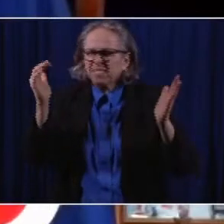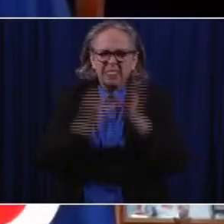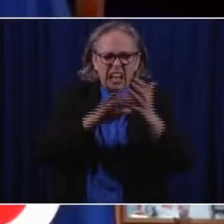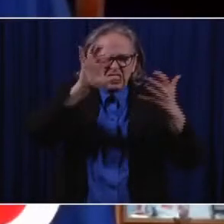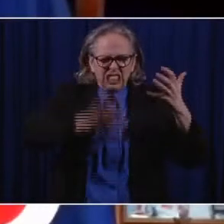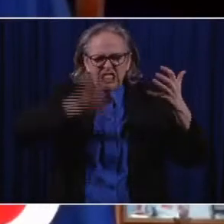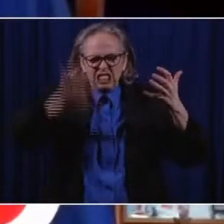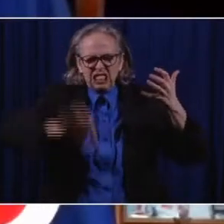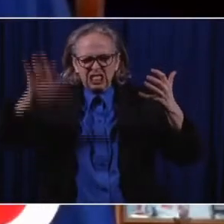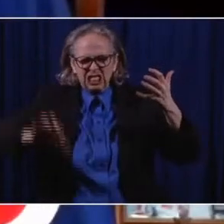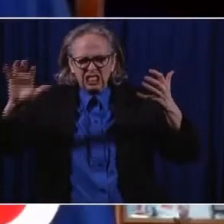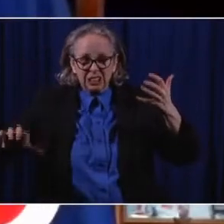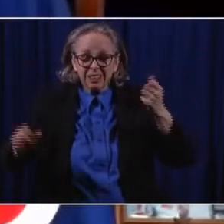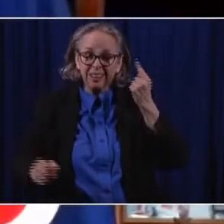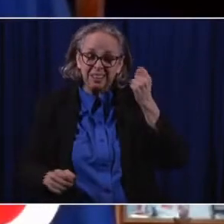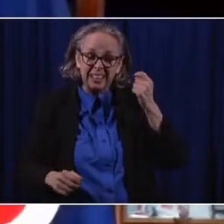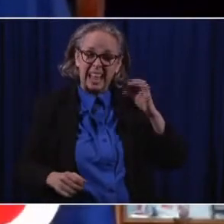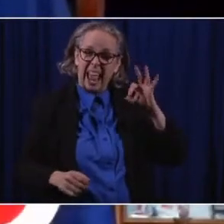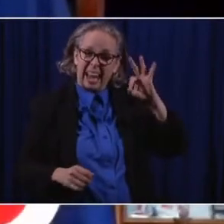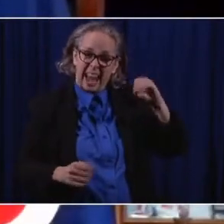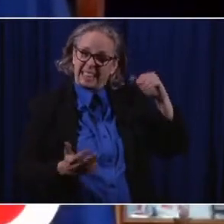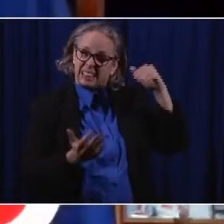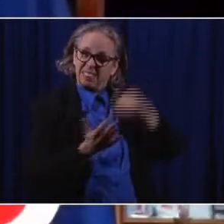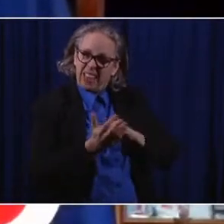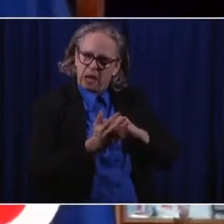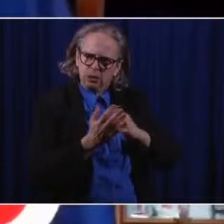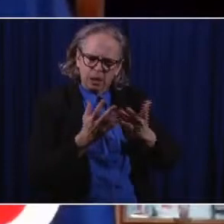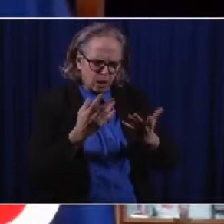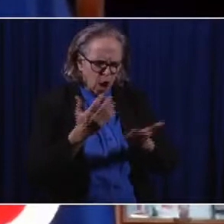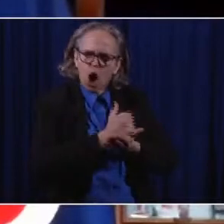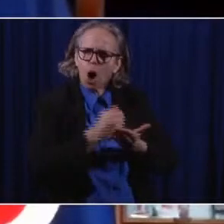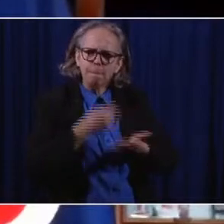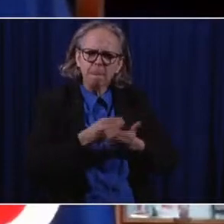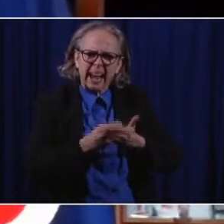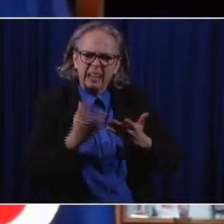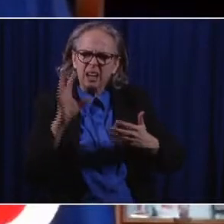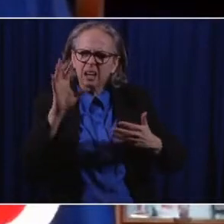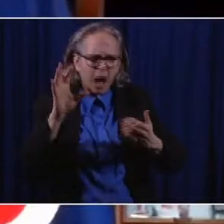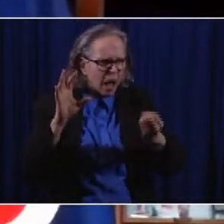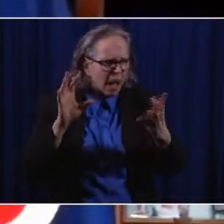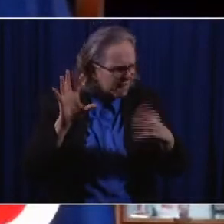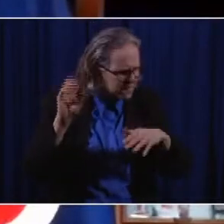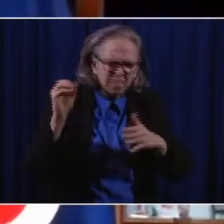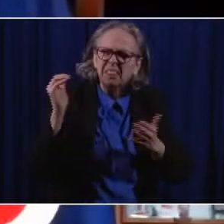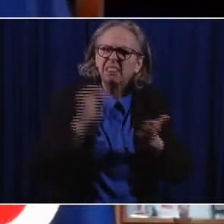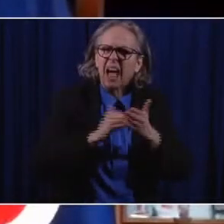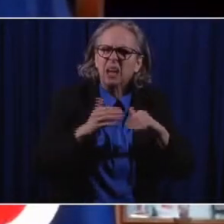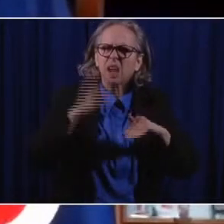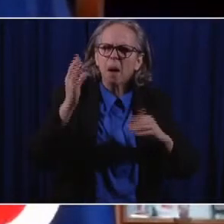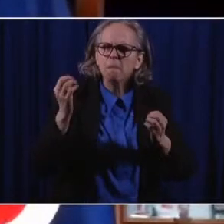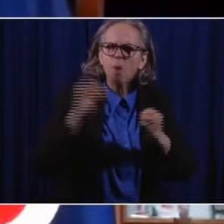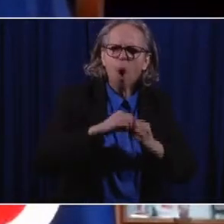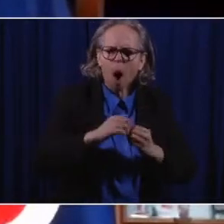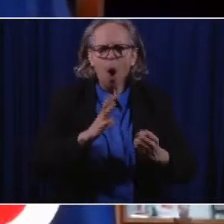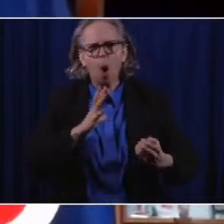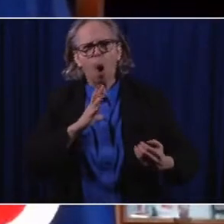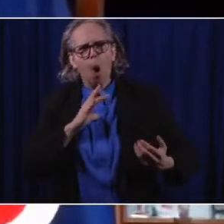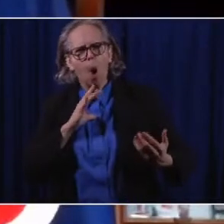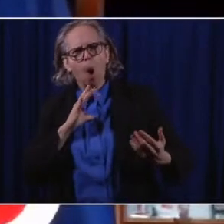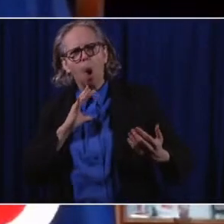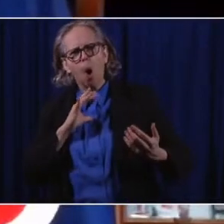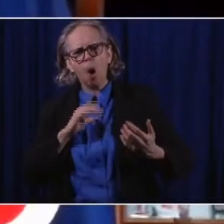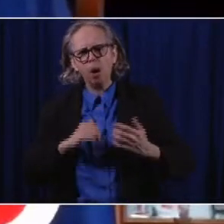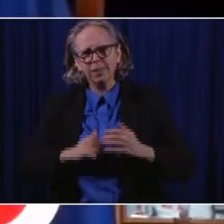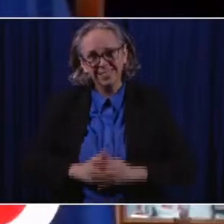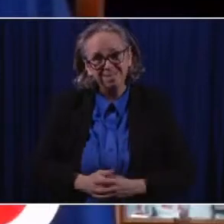a year or more. So another great resource for people who are trying to get back into the workforce. A reminder